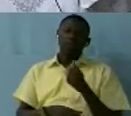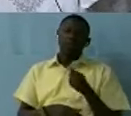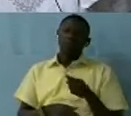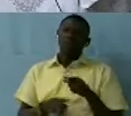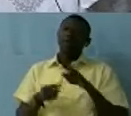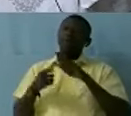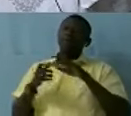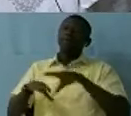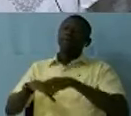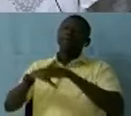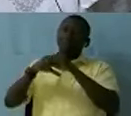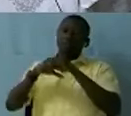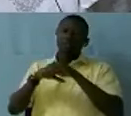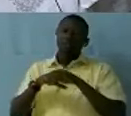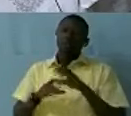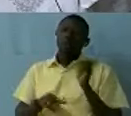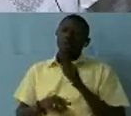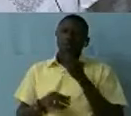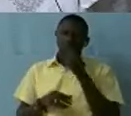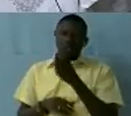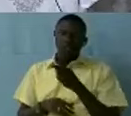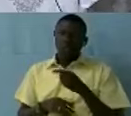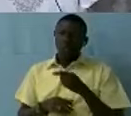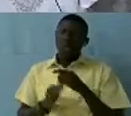what they used to say about us,